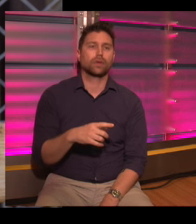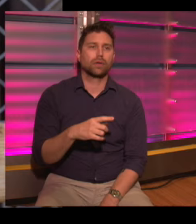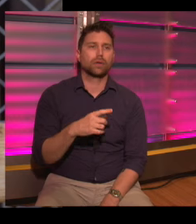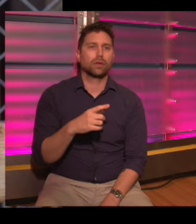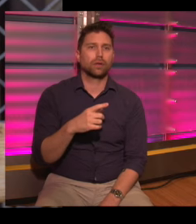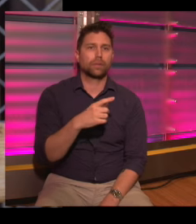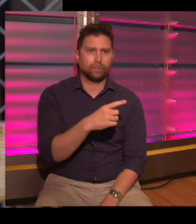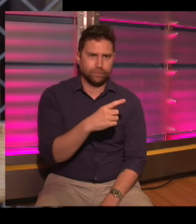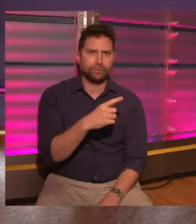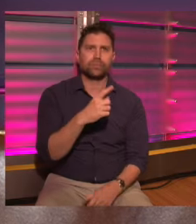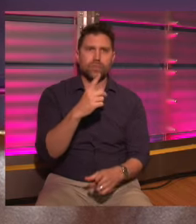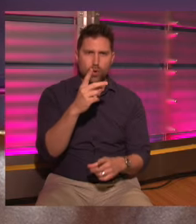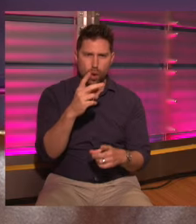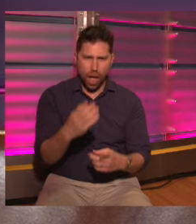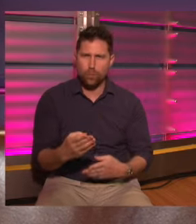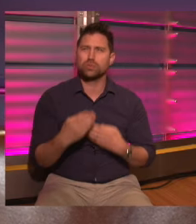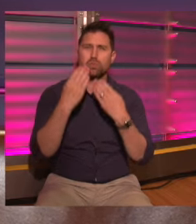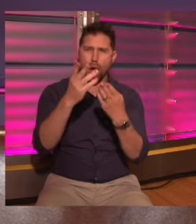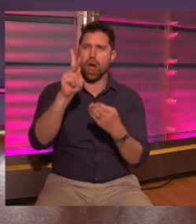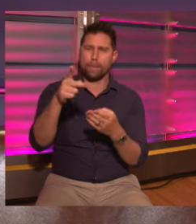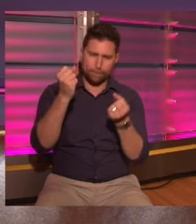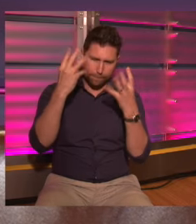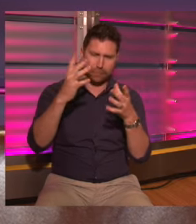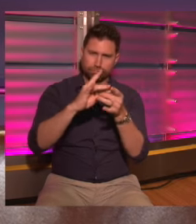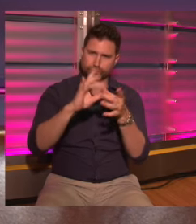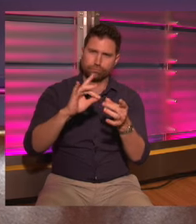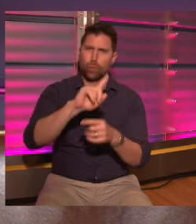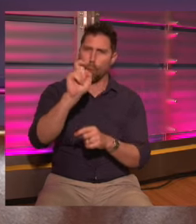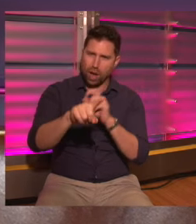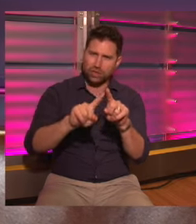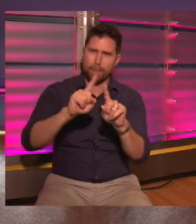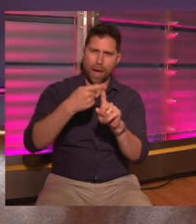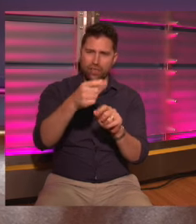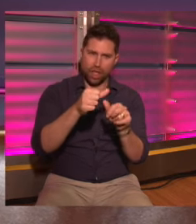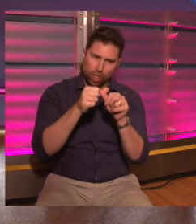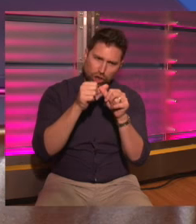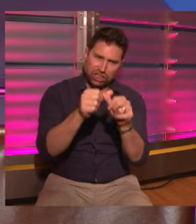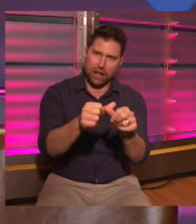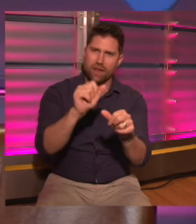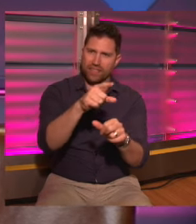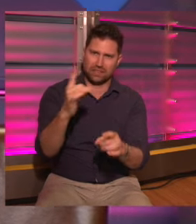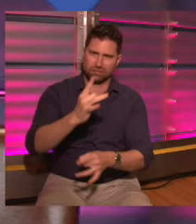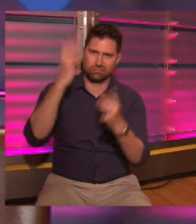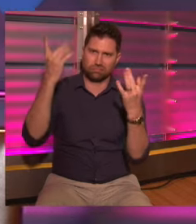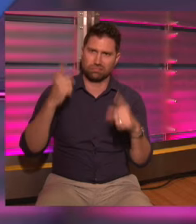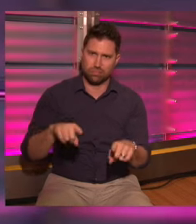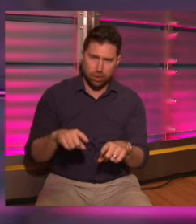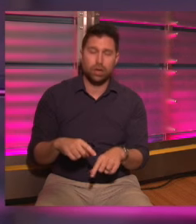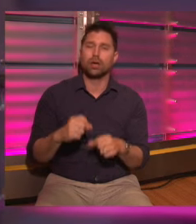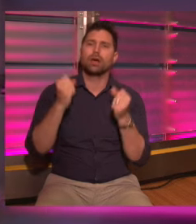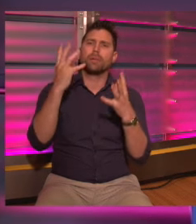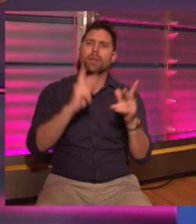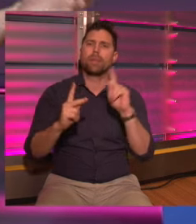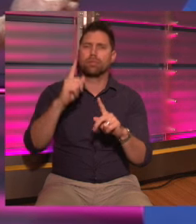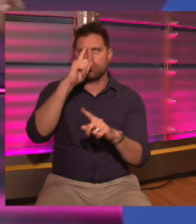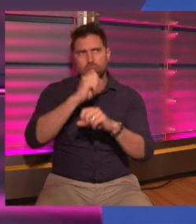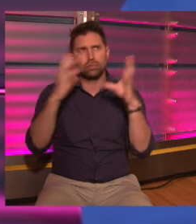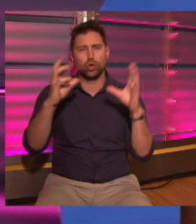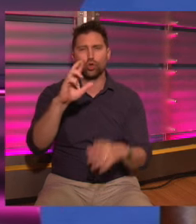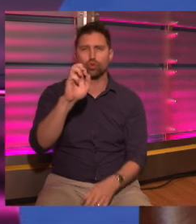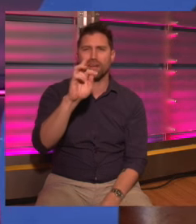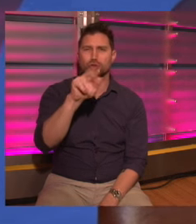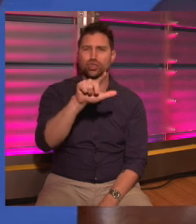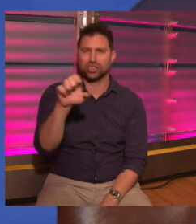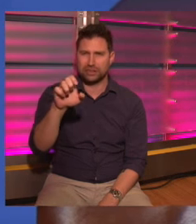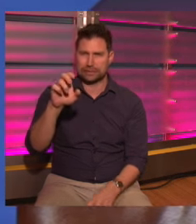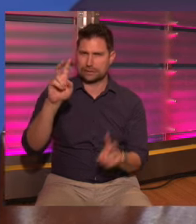big questions around the longevity of this crisis, where oftentimes people think about refugee issues